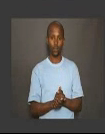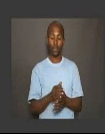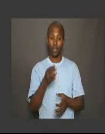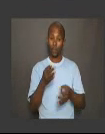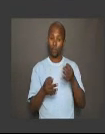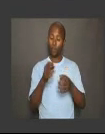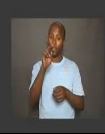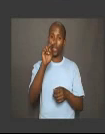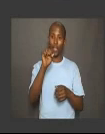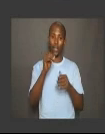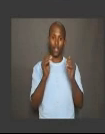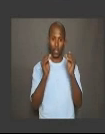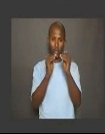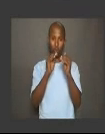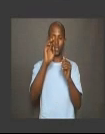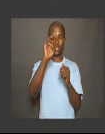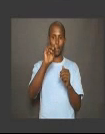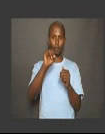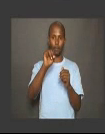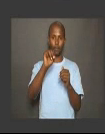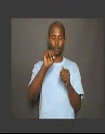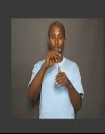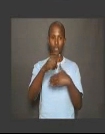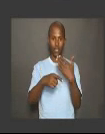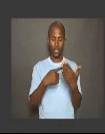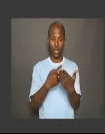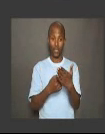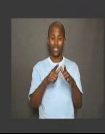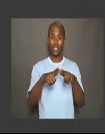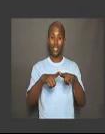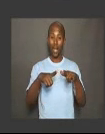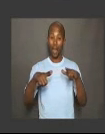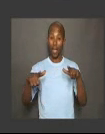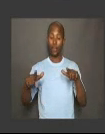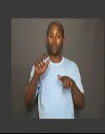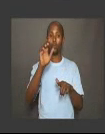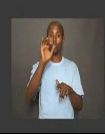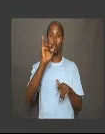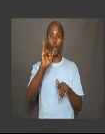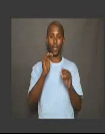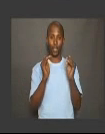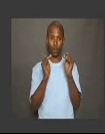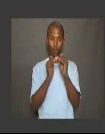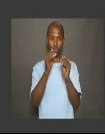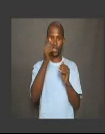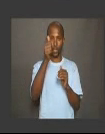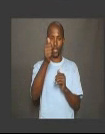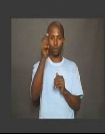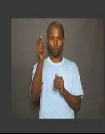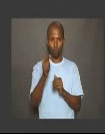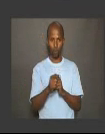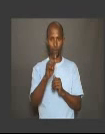If n equals m, then the line y equals a over